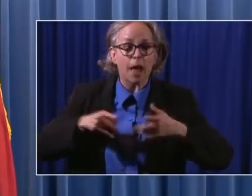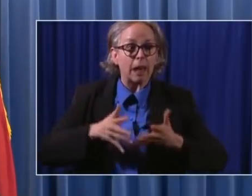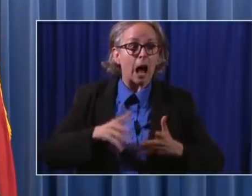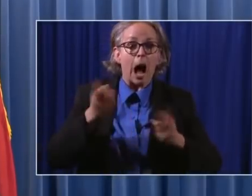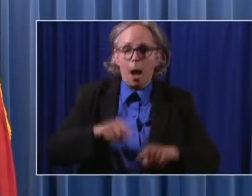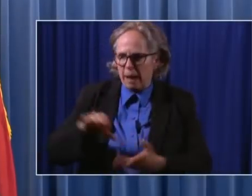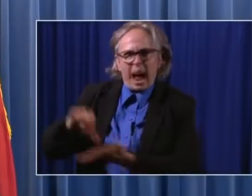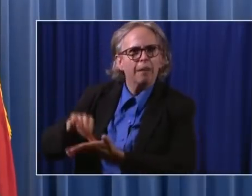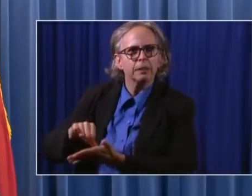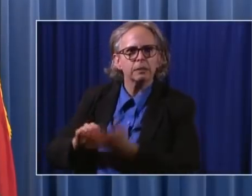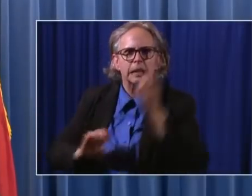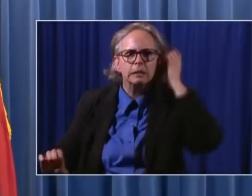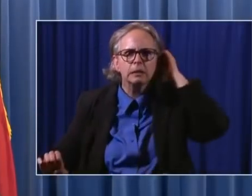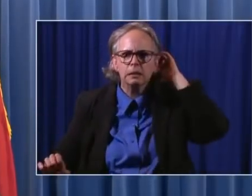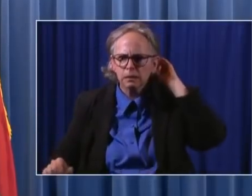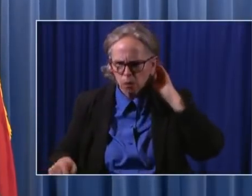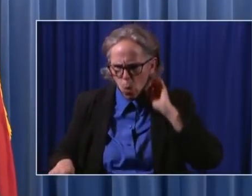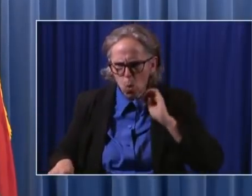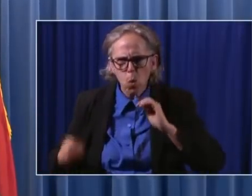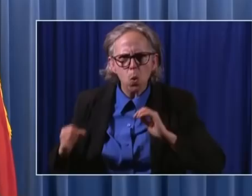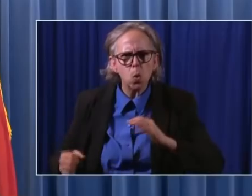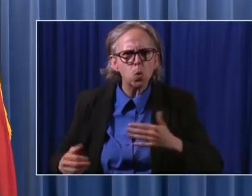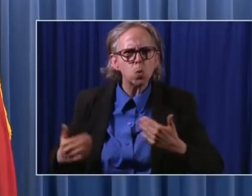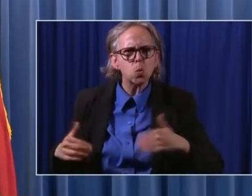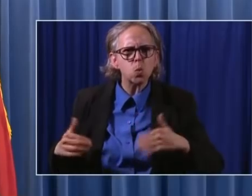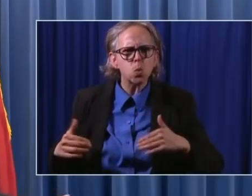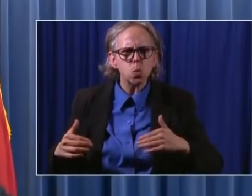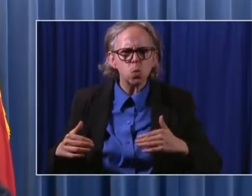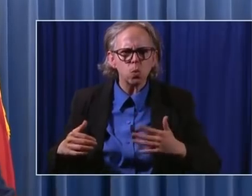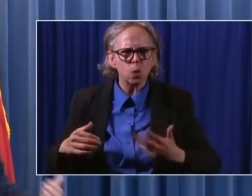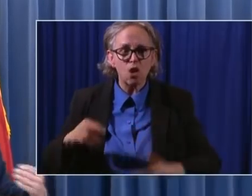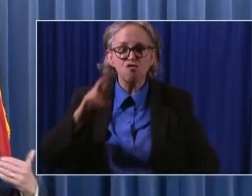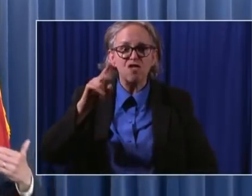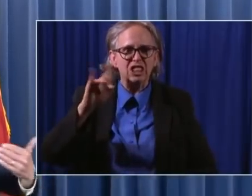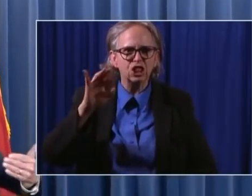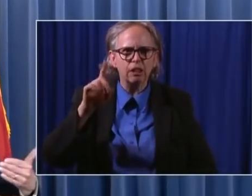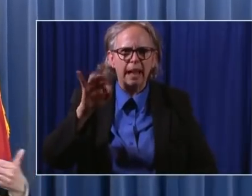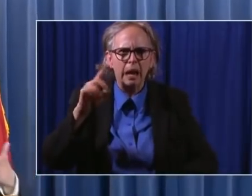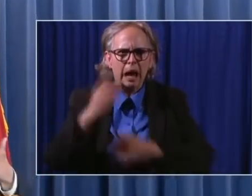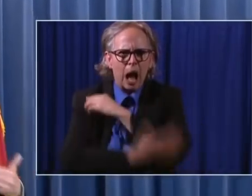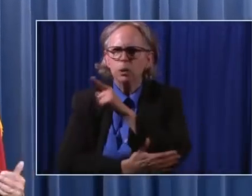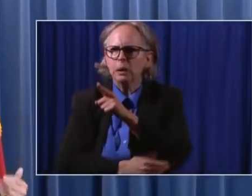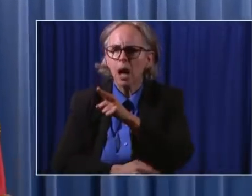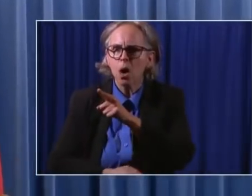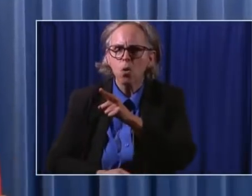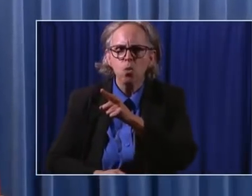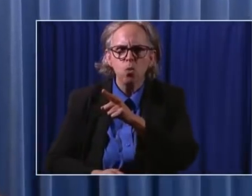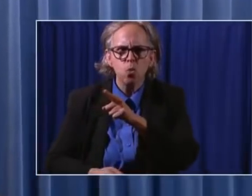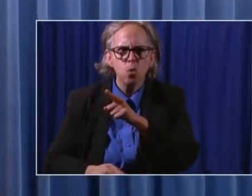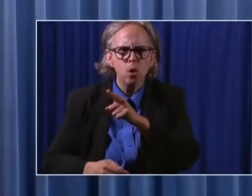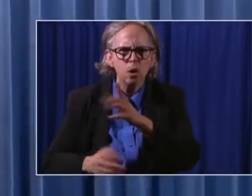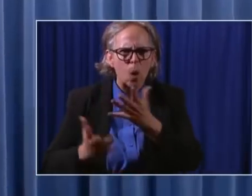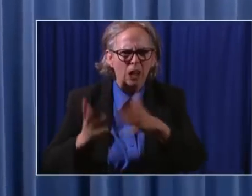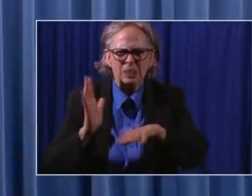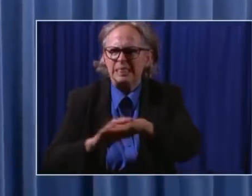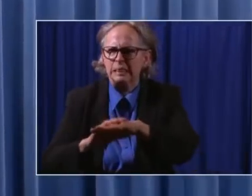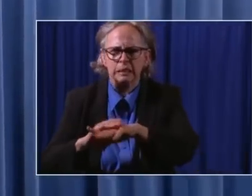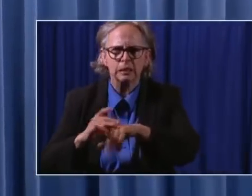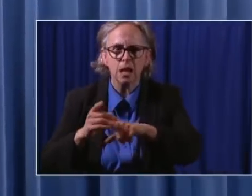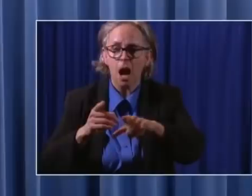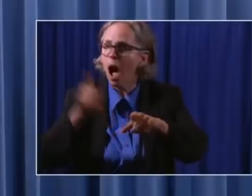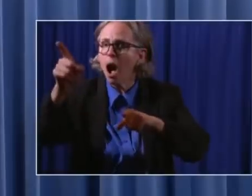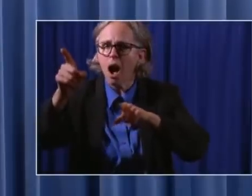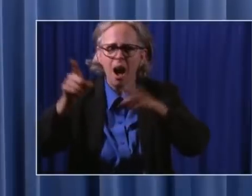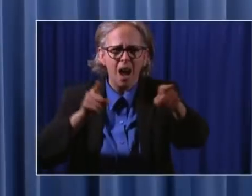know, every other county, Richland County. And so that's the purpose of this. It's to inform